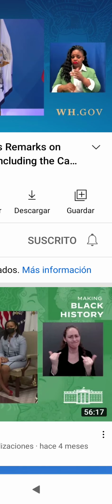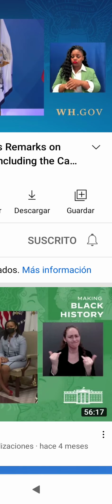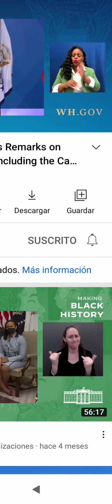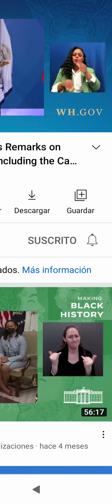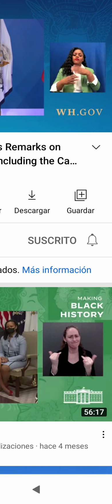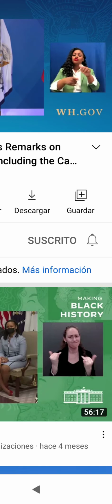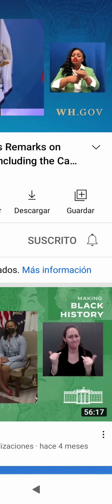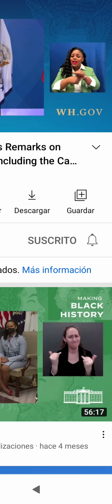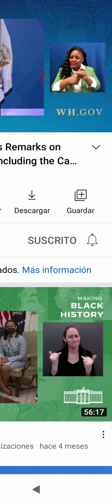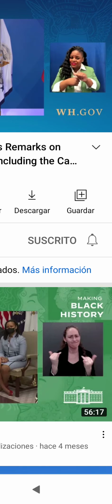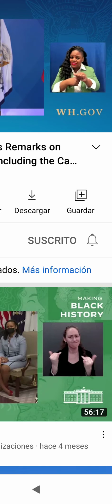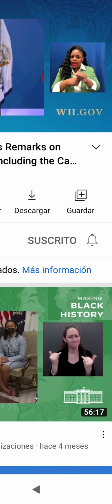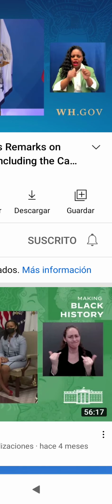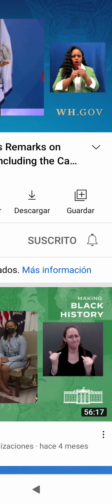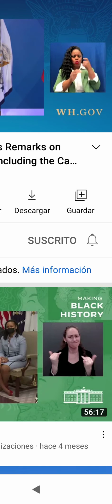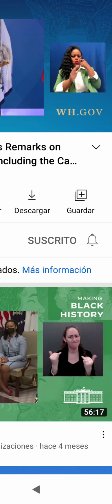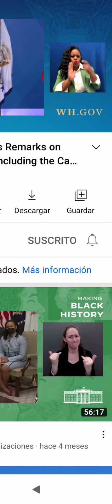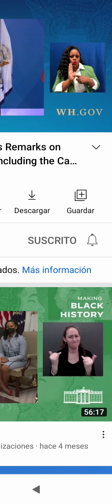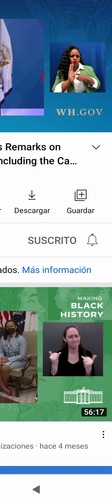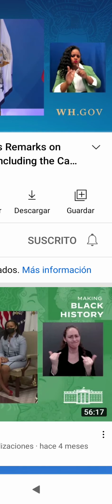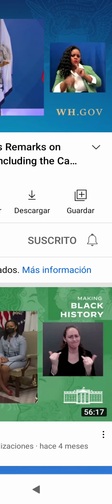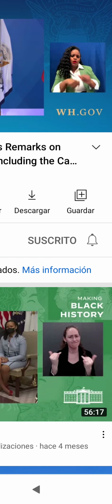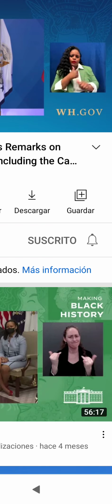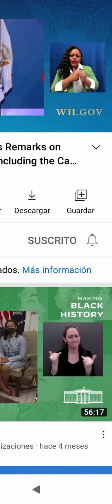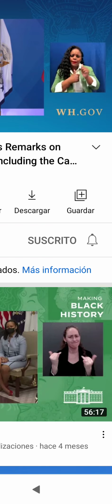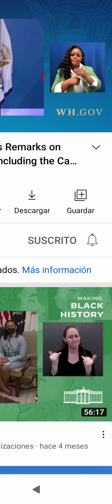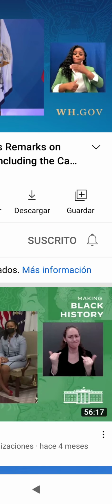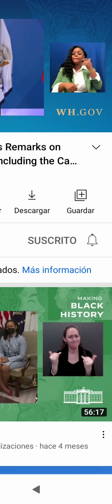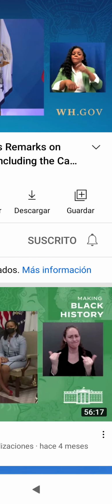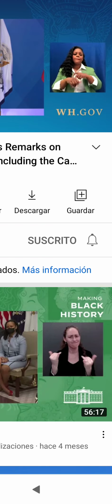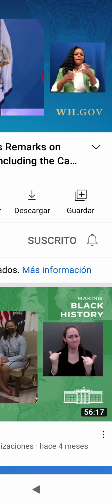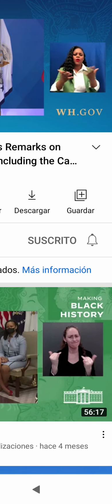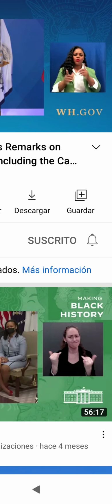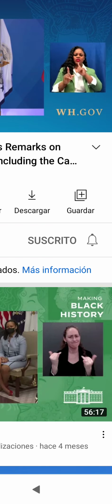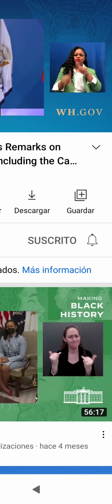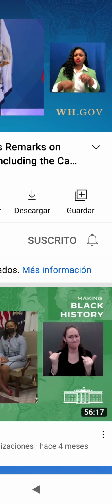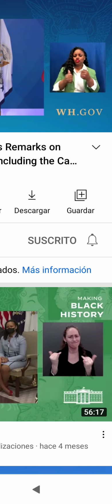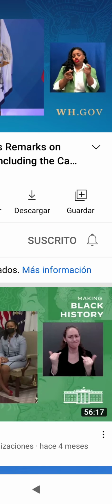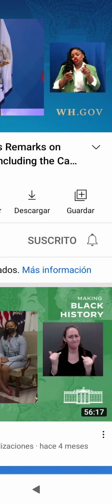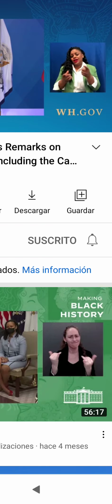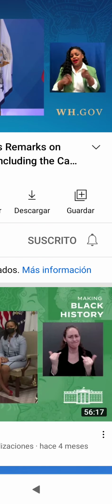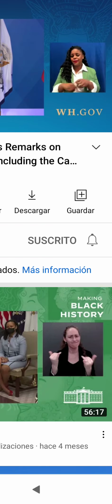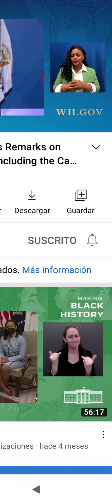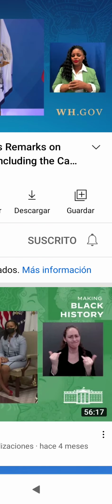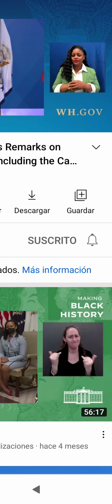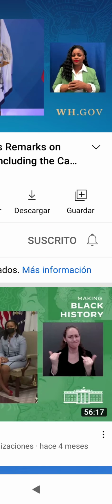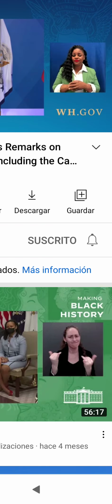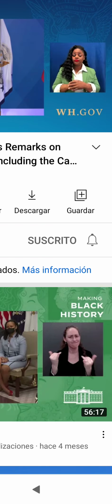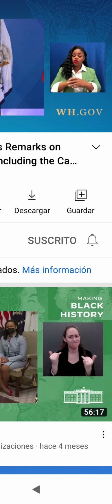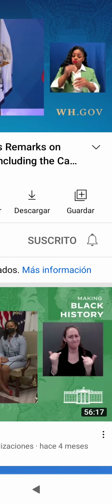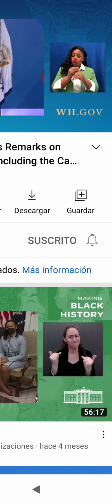report threats, as well as how to best respond should an incident occur. We want to put resources and grants in the hands